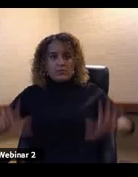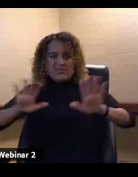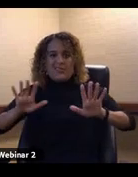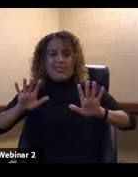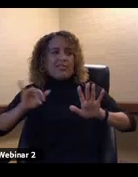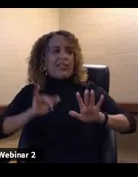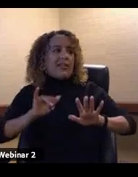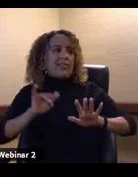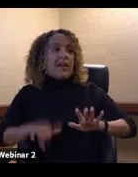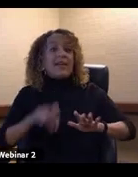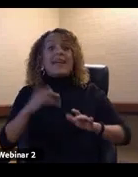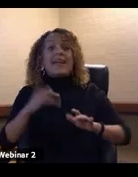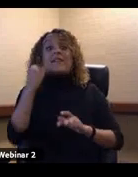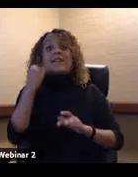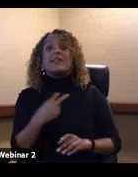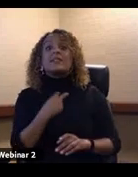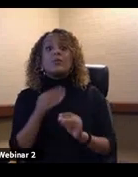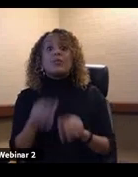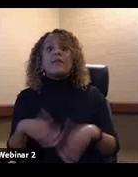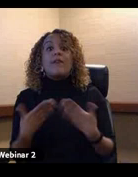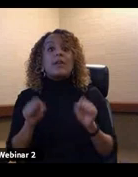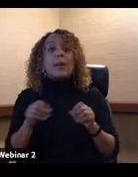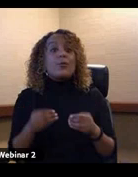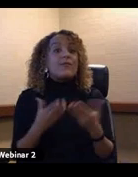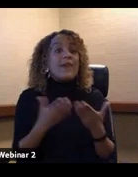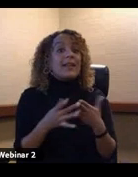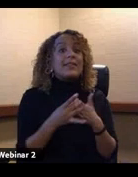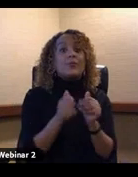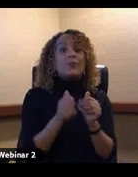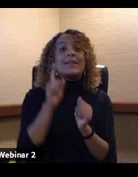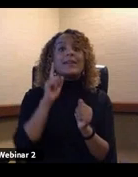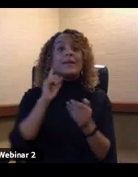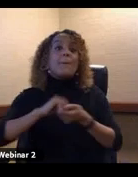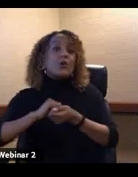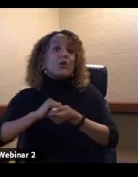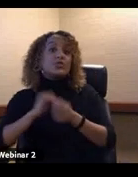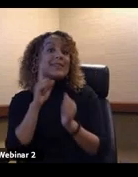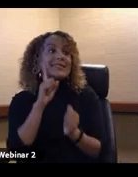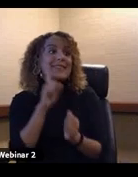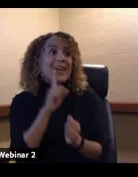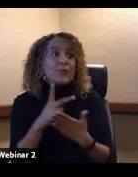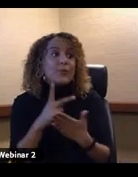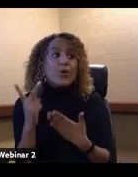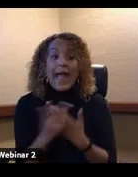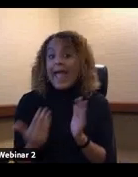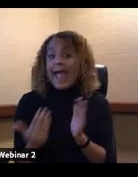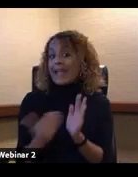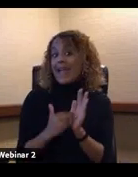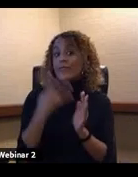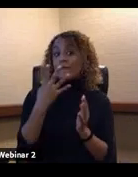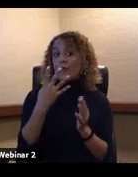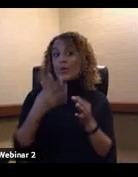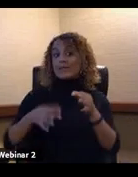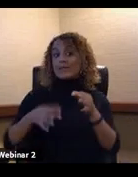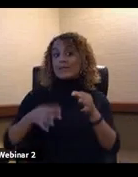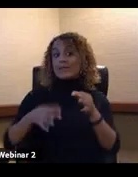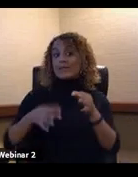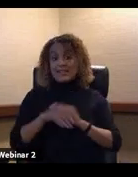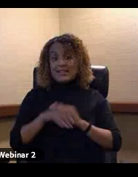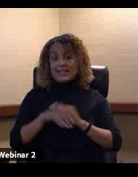that. Can a victim service provider be the lead with a partnership with a deaf program? Again, those